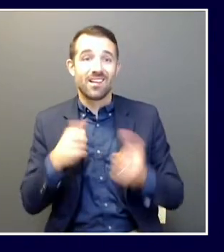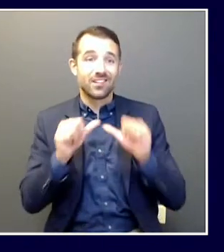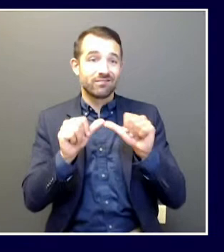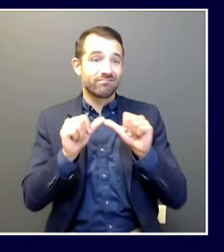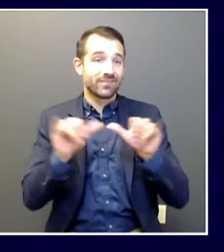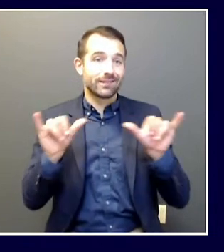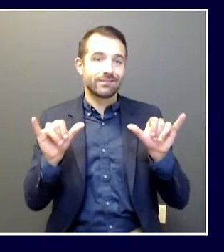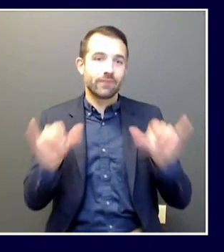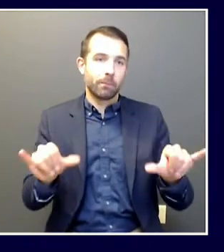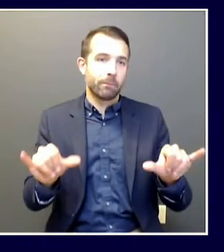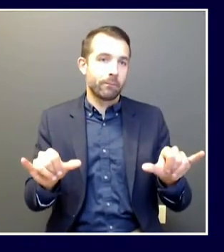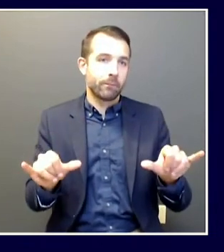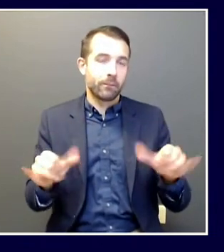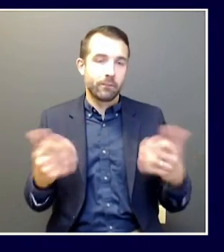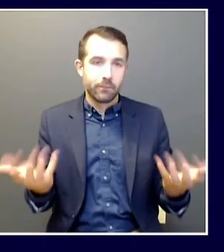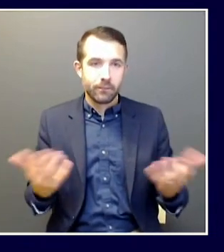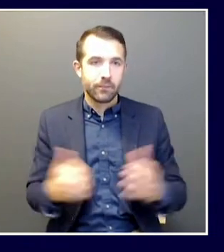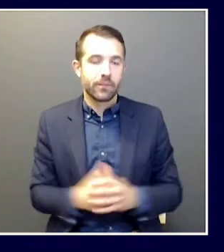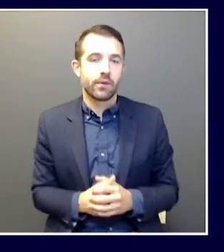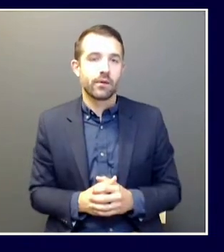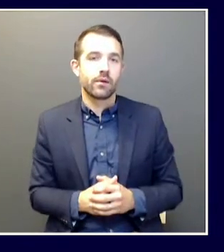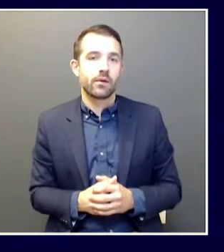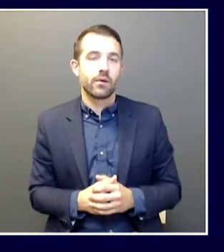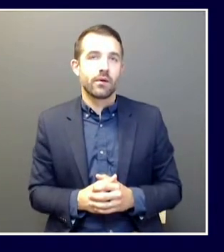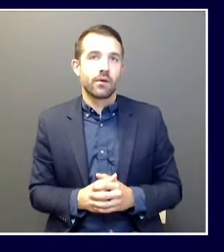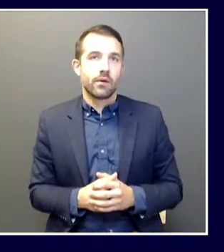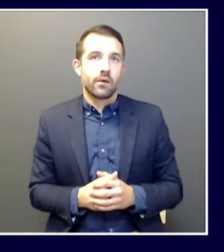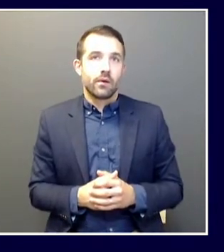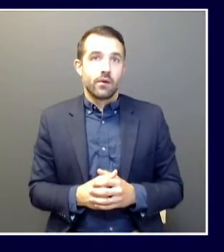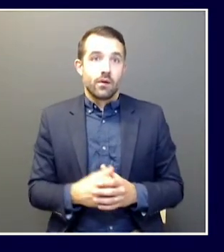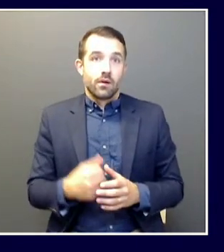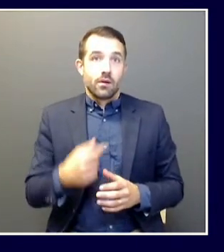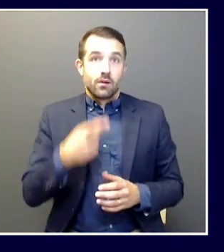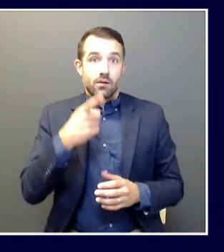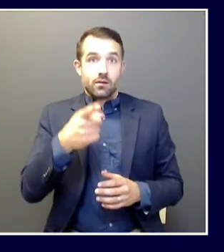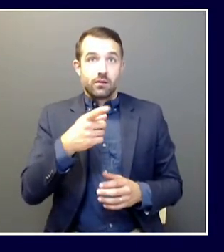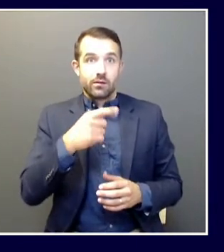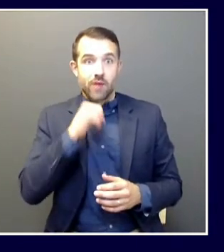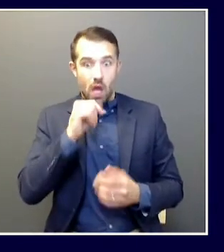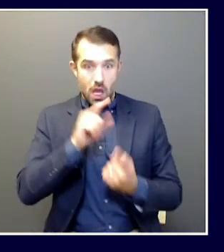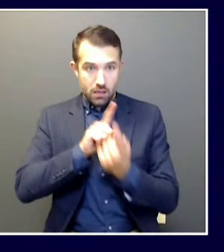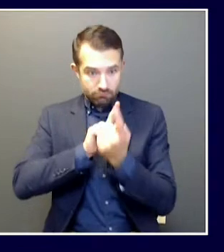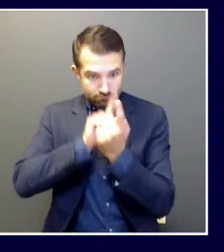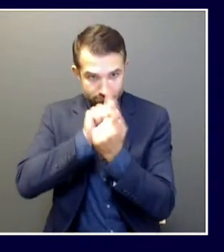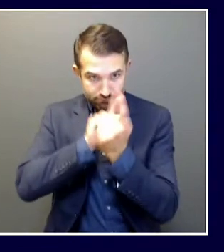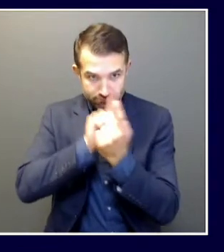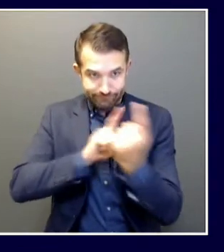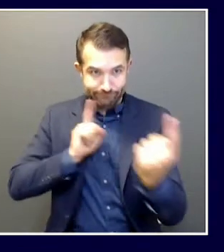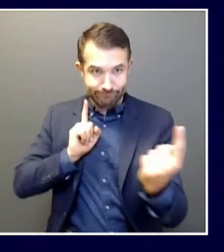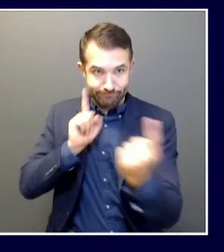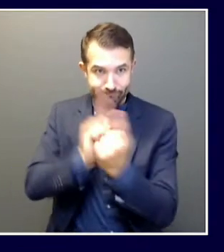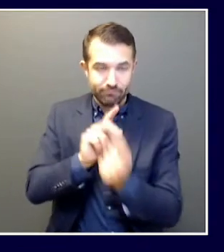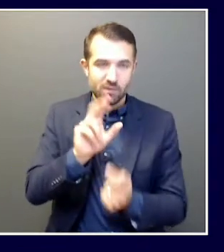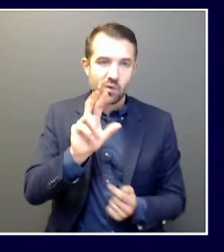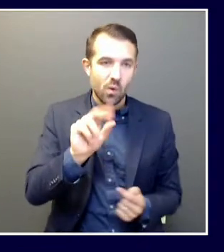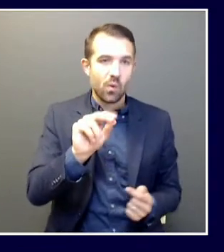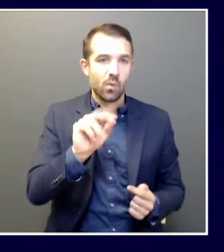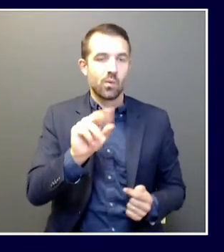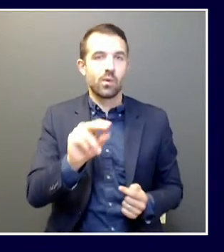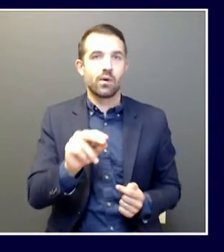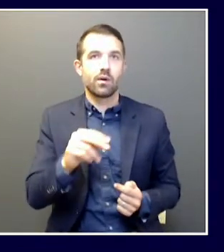I wouldn't say, Patty, I wouldn't characterize them as me talking one-on-one, but it's sort of me speaking with medical